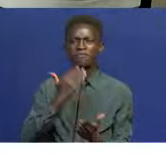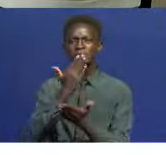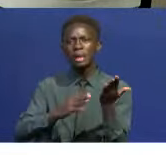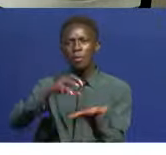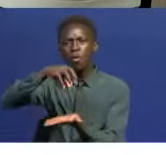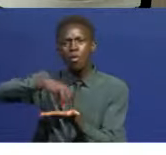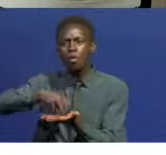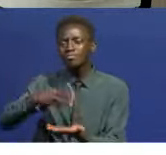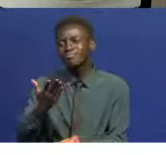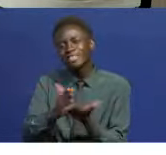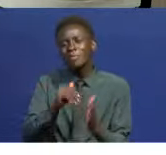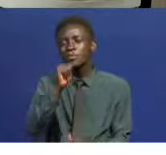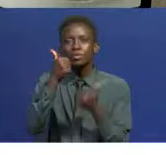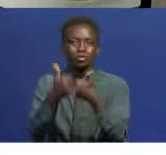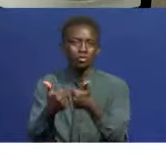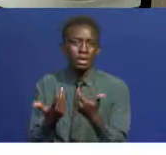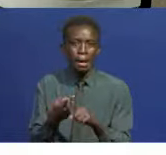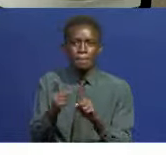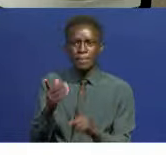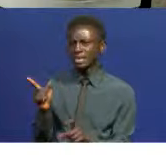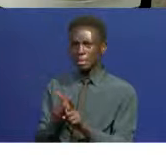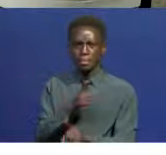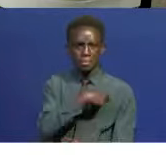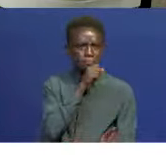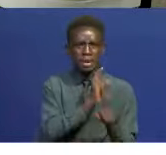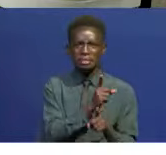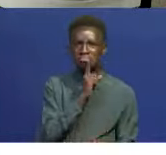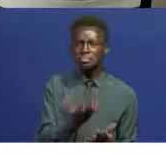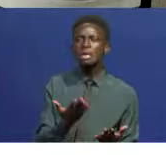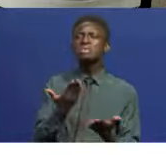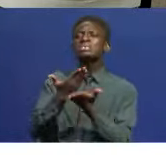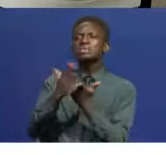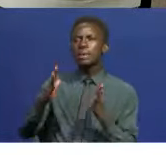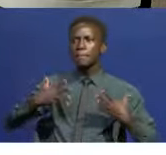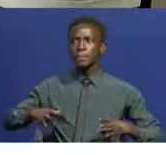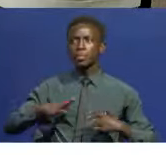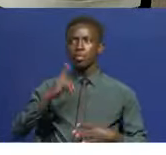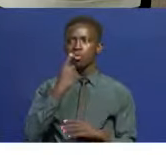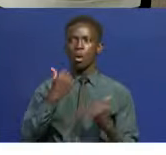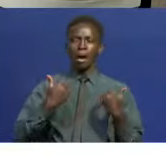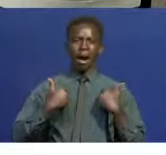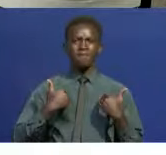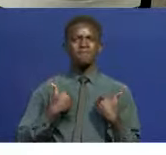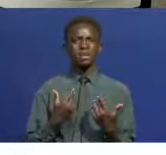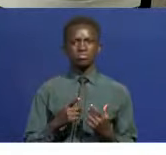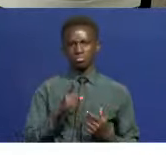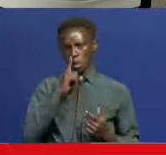like my brother said, there are industry players, consumers of this service, who have much more financial muscle.